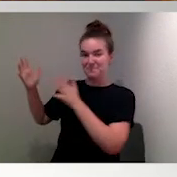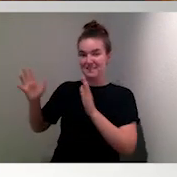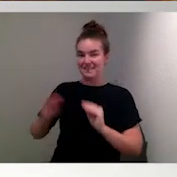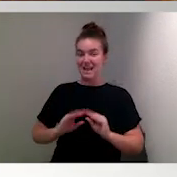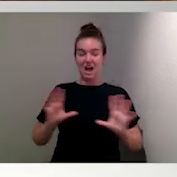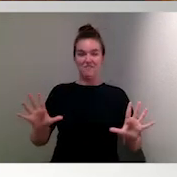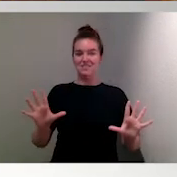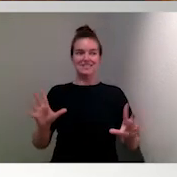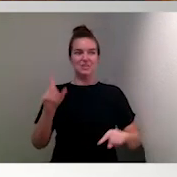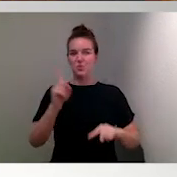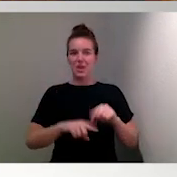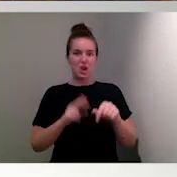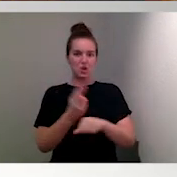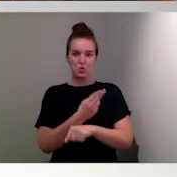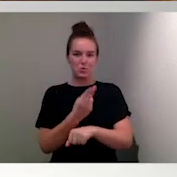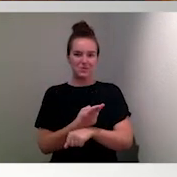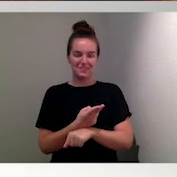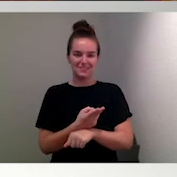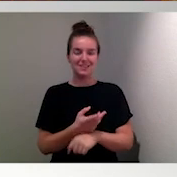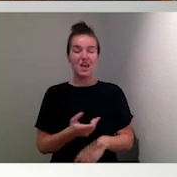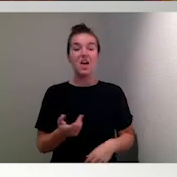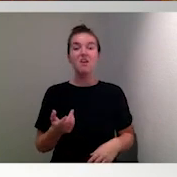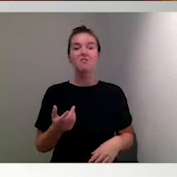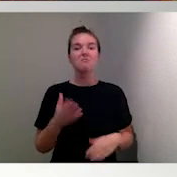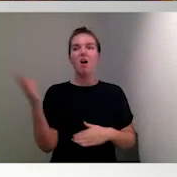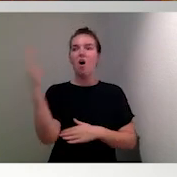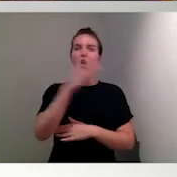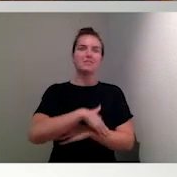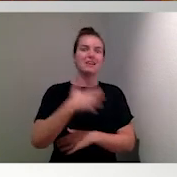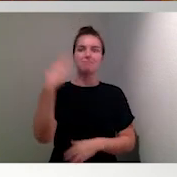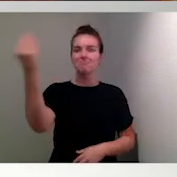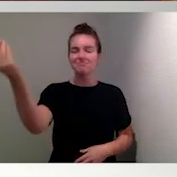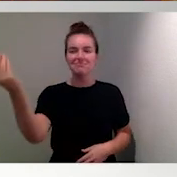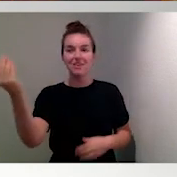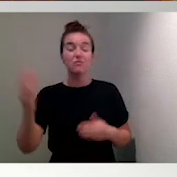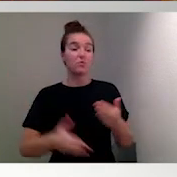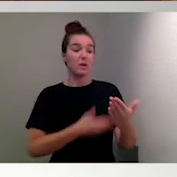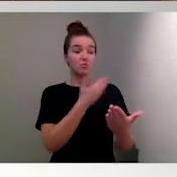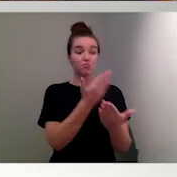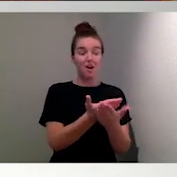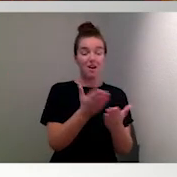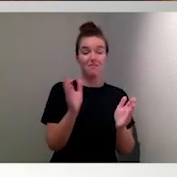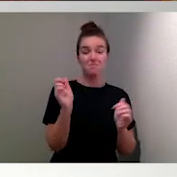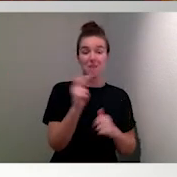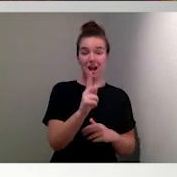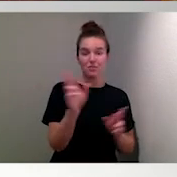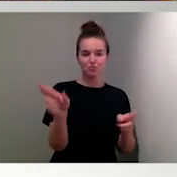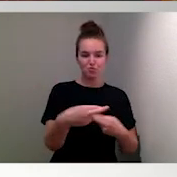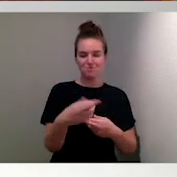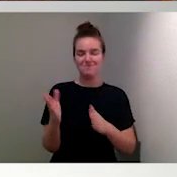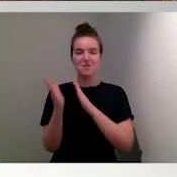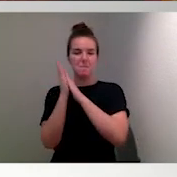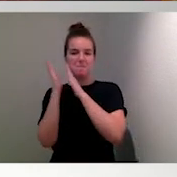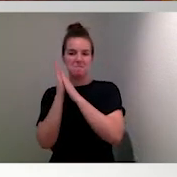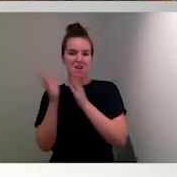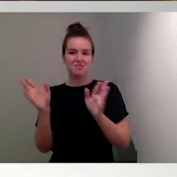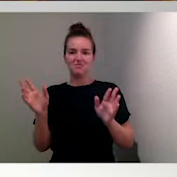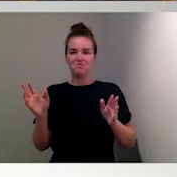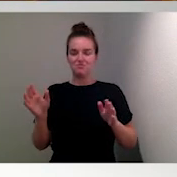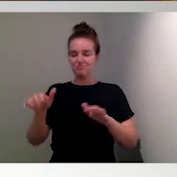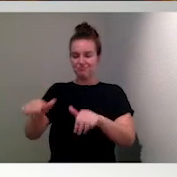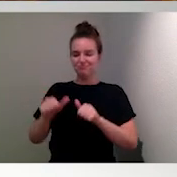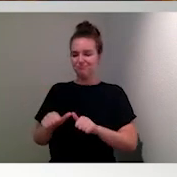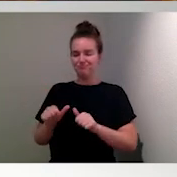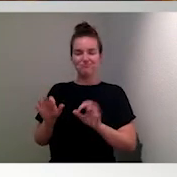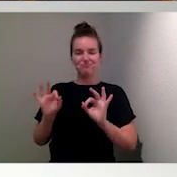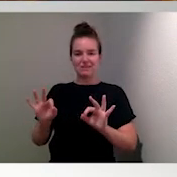a fresh bed when we got back to the room. So just being prepared as best you can. accepting it yourself, knowing that it's a possibility that